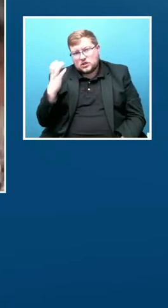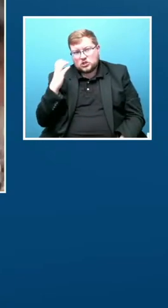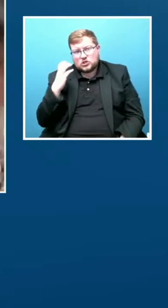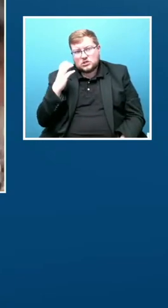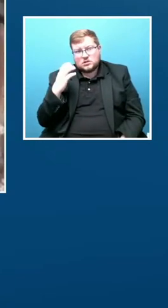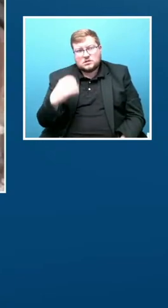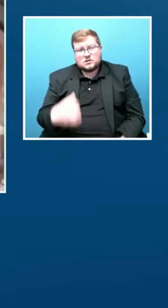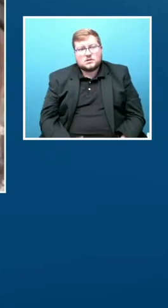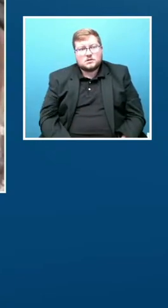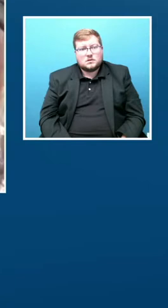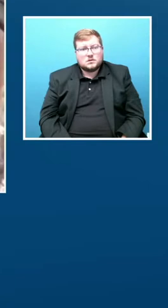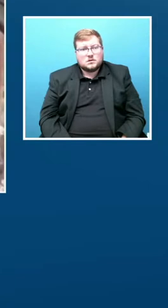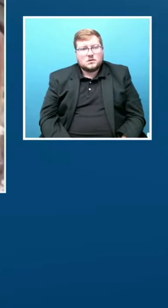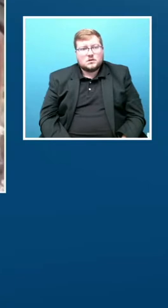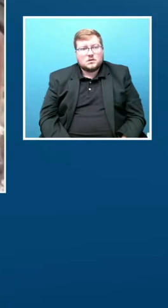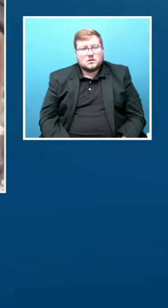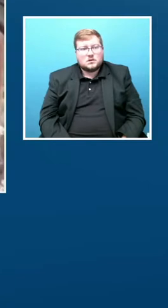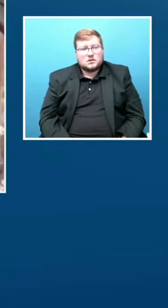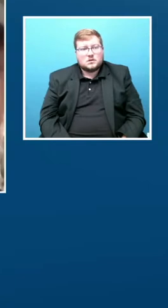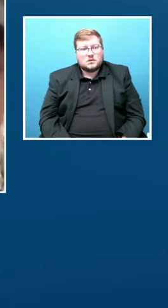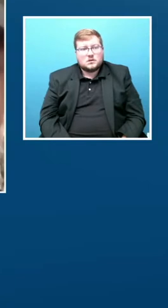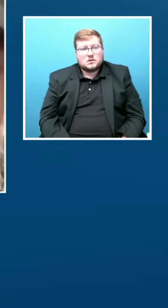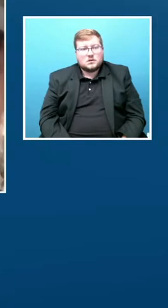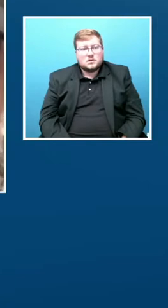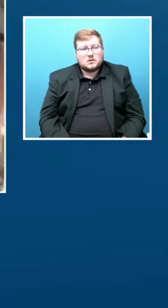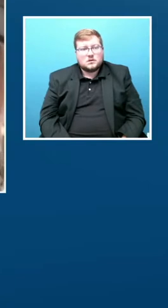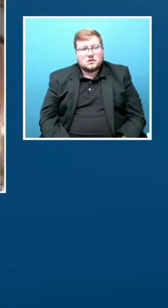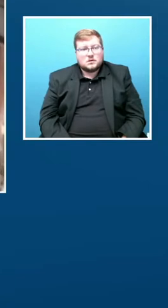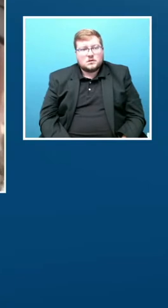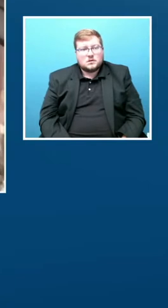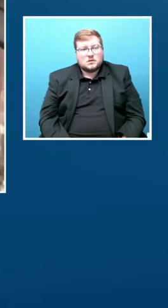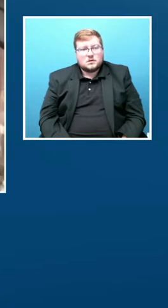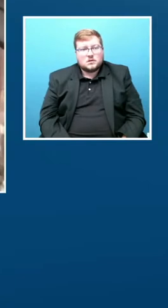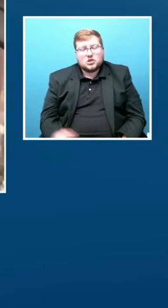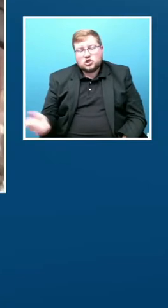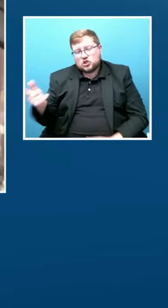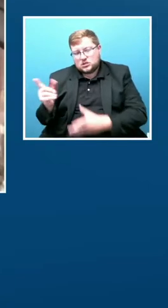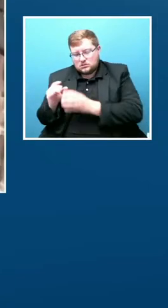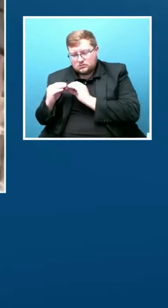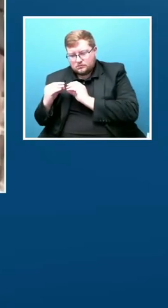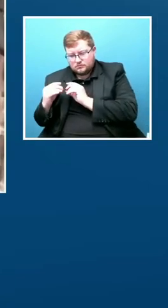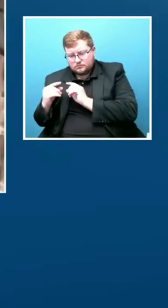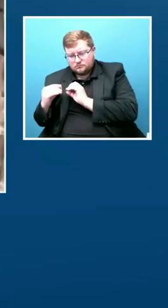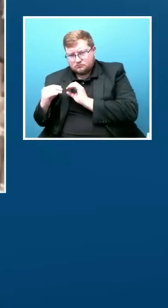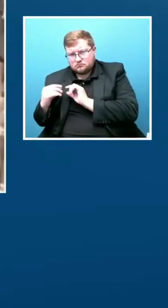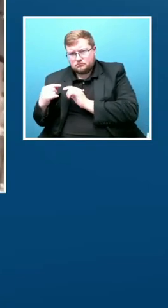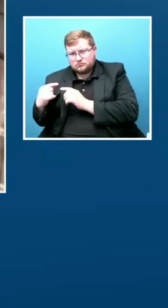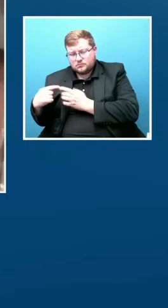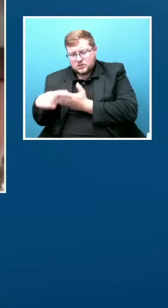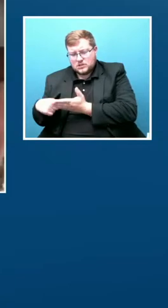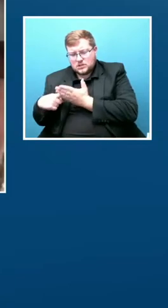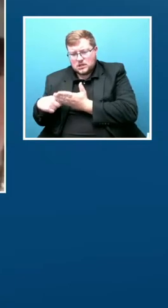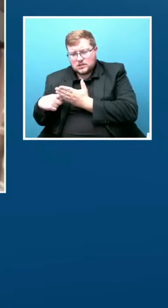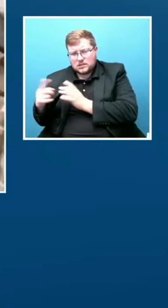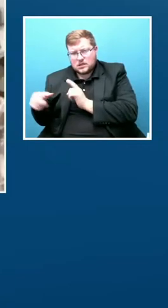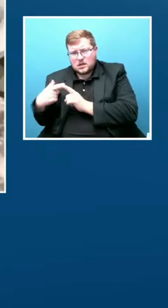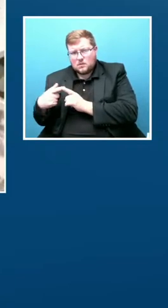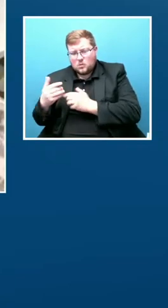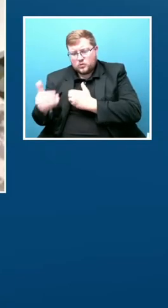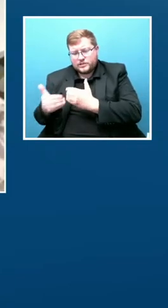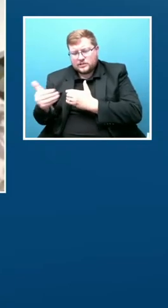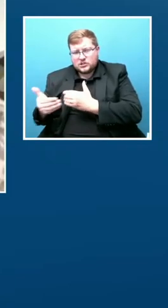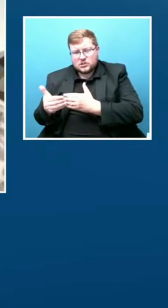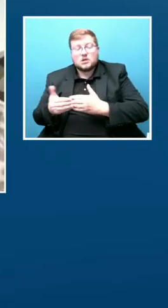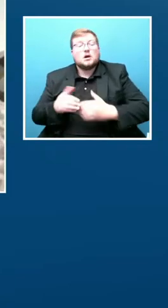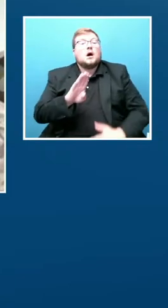Refer it to Daughtry and Leon, to Frank and Leon. Okay.